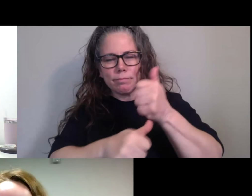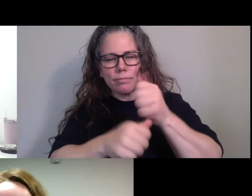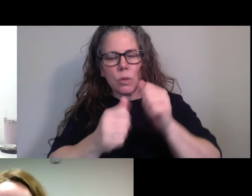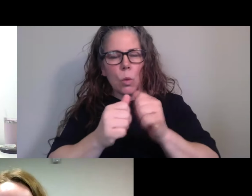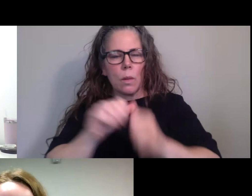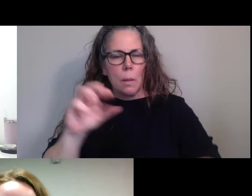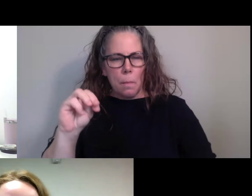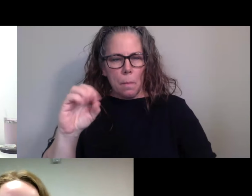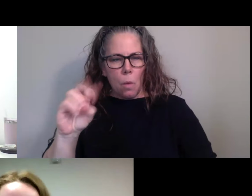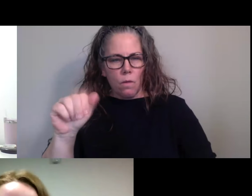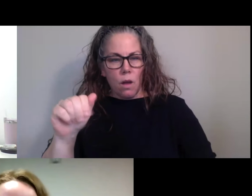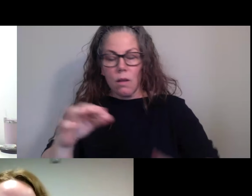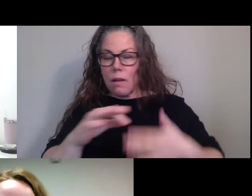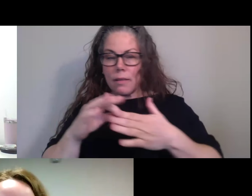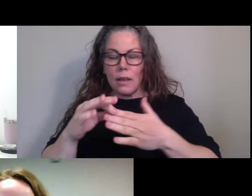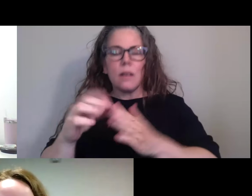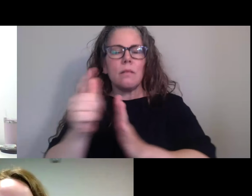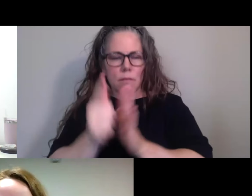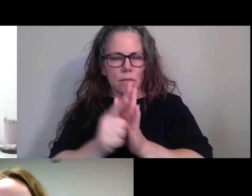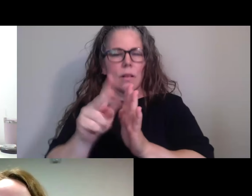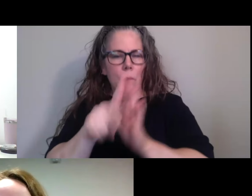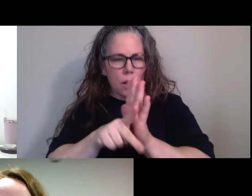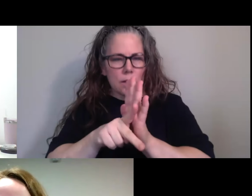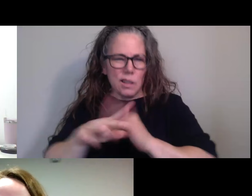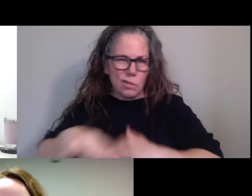lead our policy and legislative advocacy work throughout the